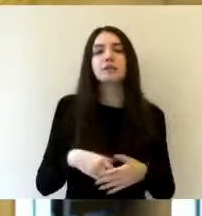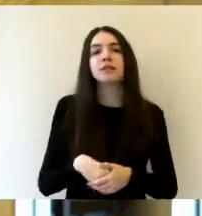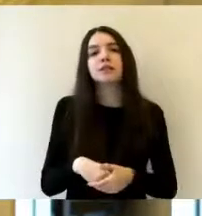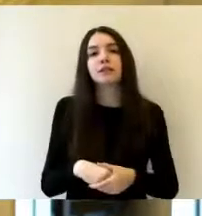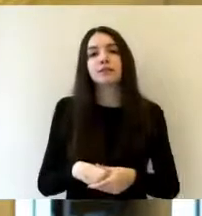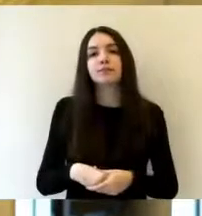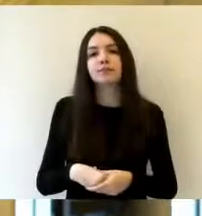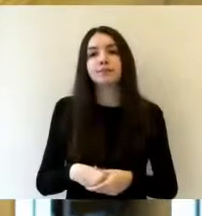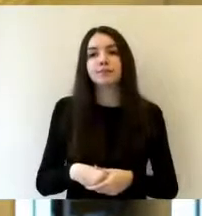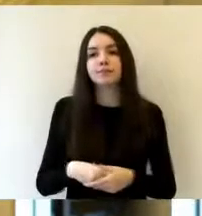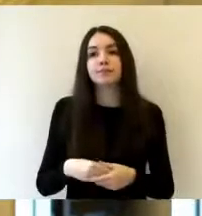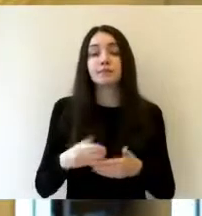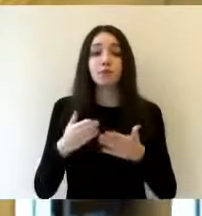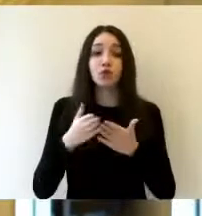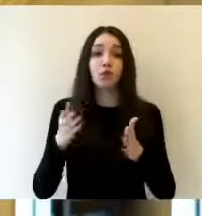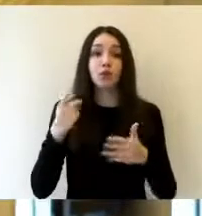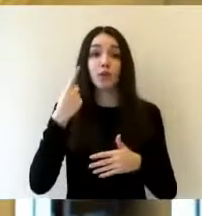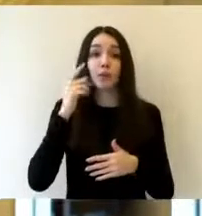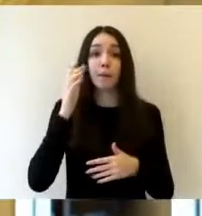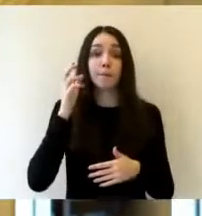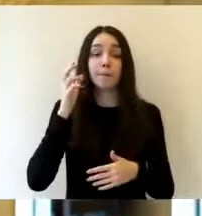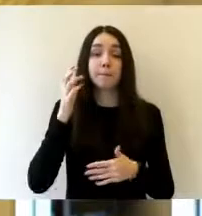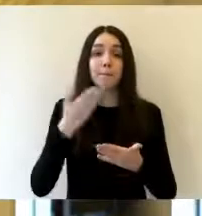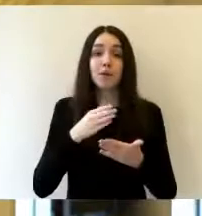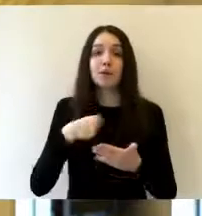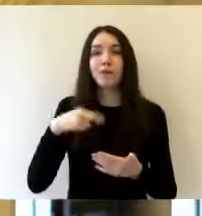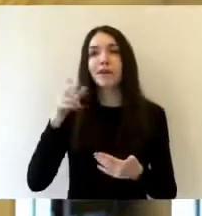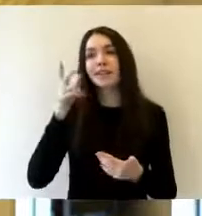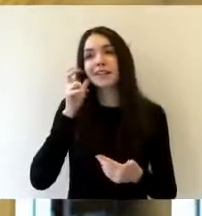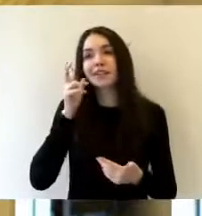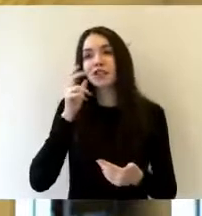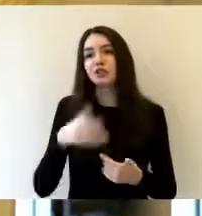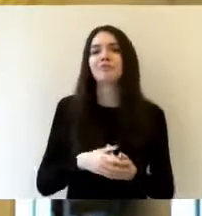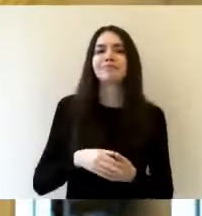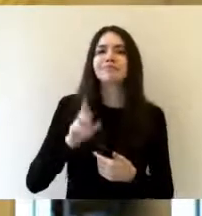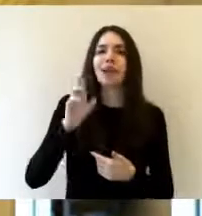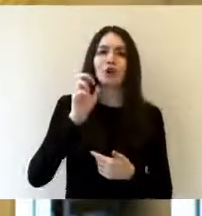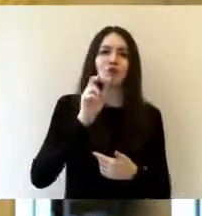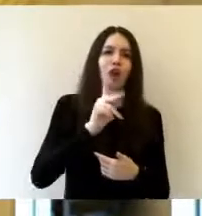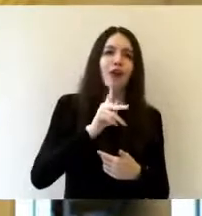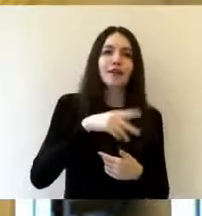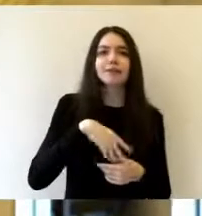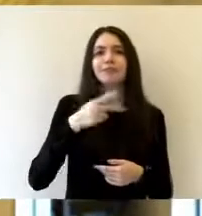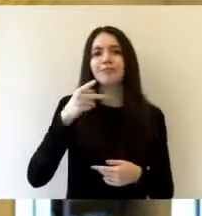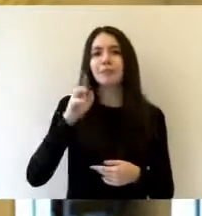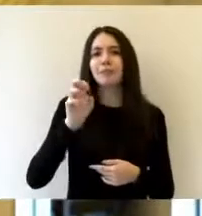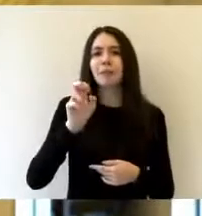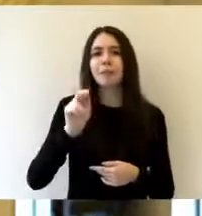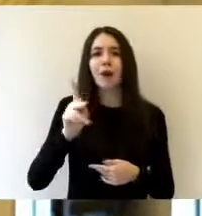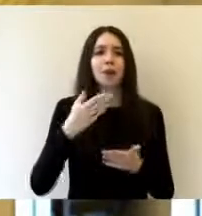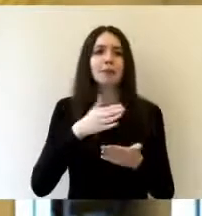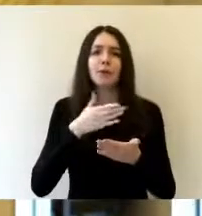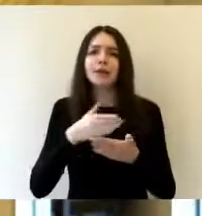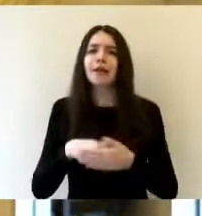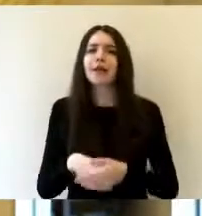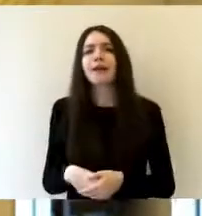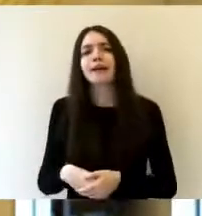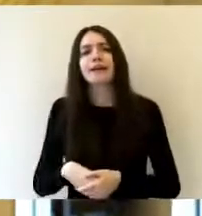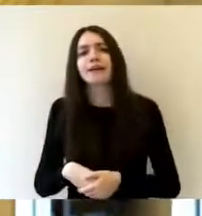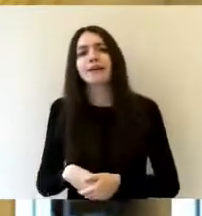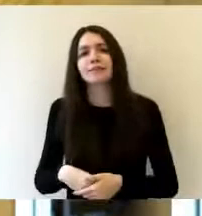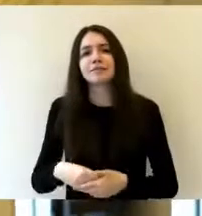But in general, in terms of music, I'm listening to like rock or punk, you know, or I'll just open up, you